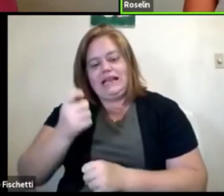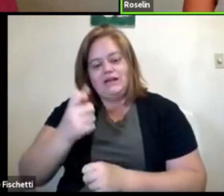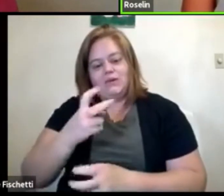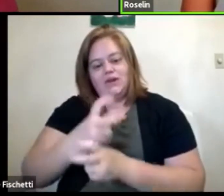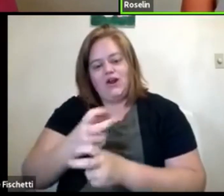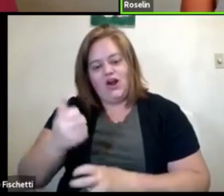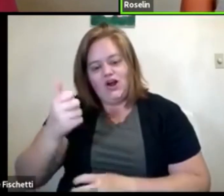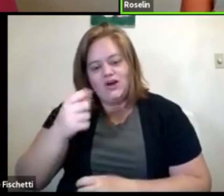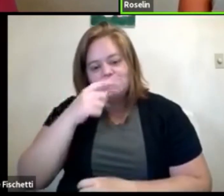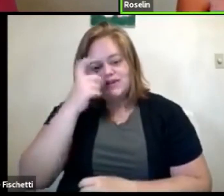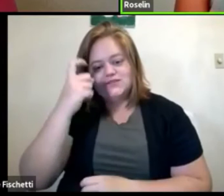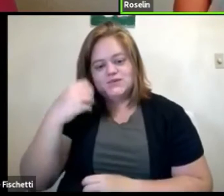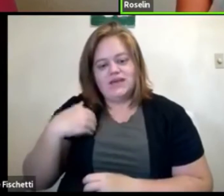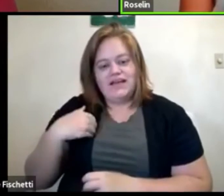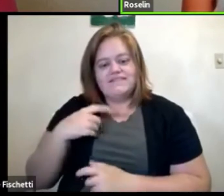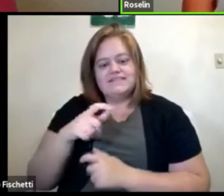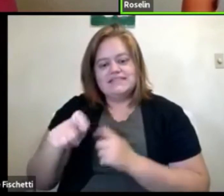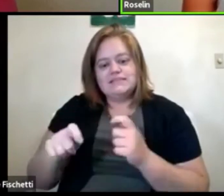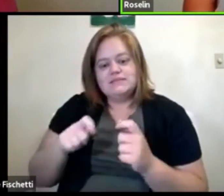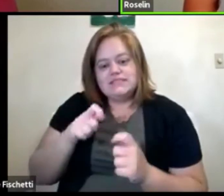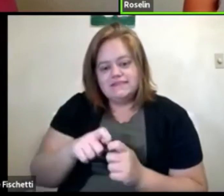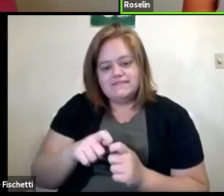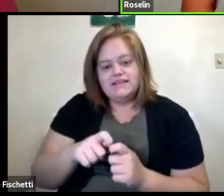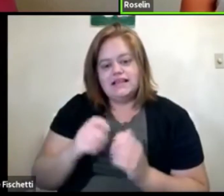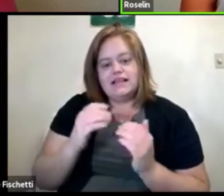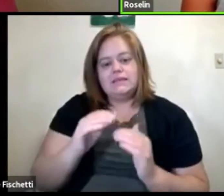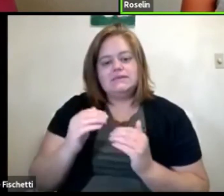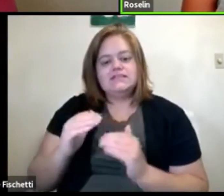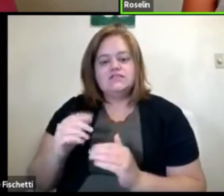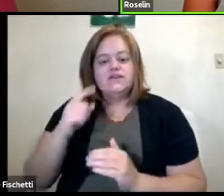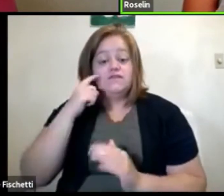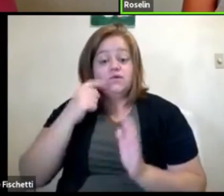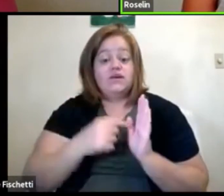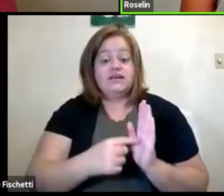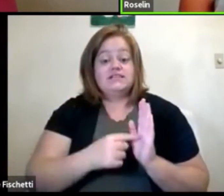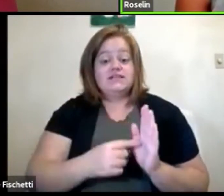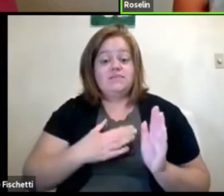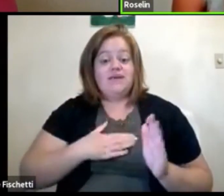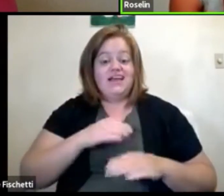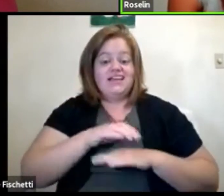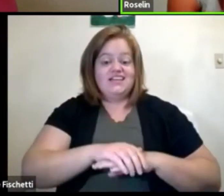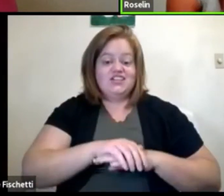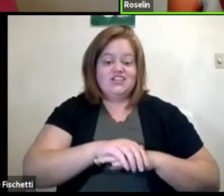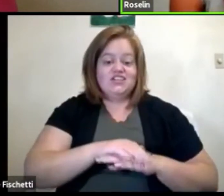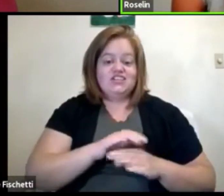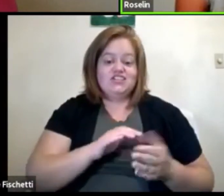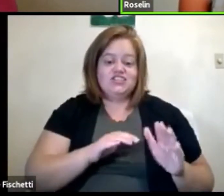because we have, certain limitations. For example, my English is like a 10